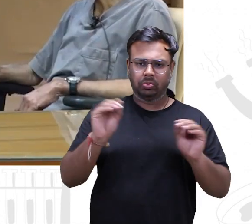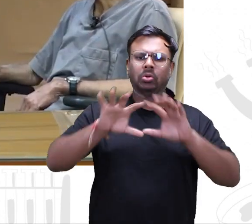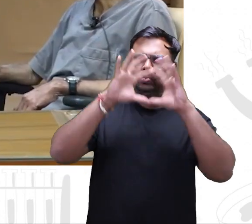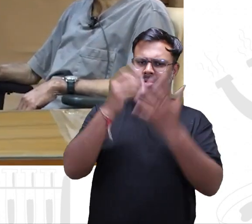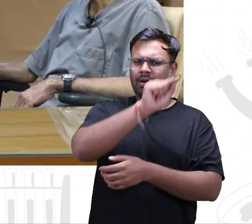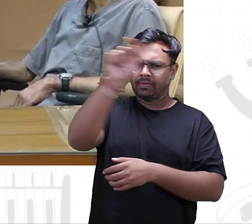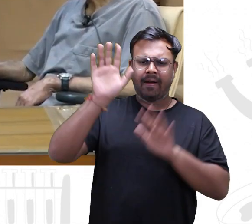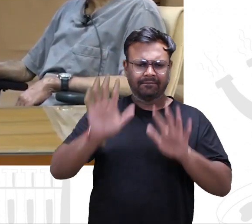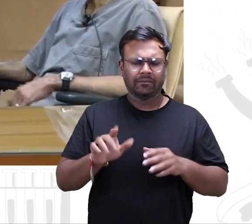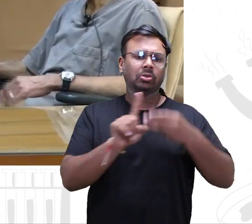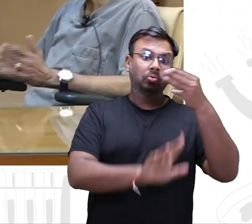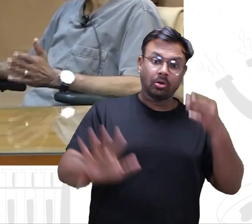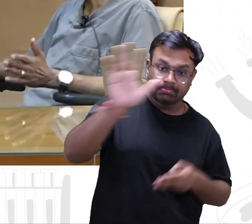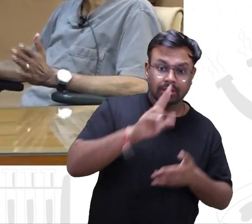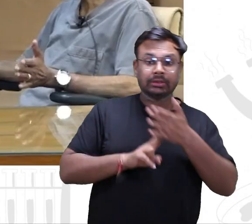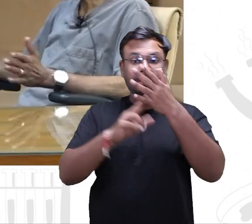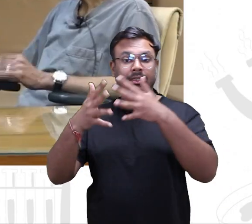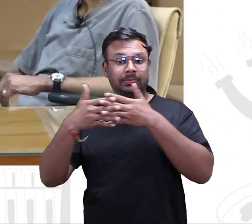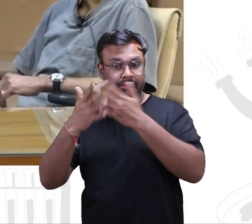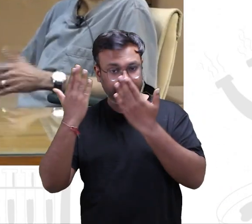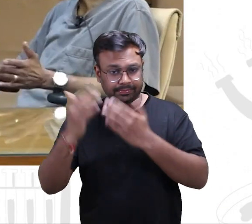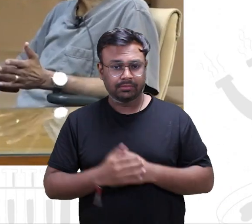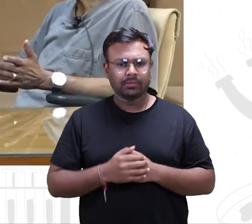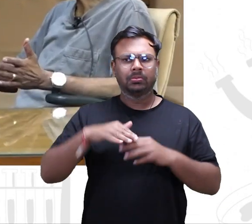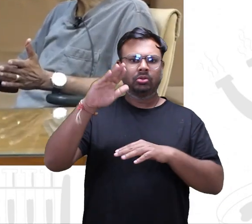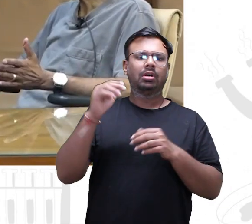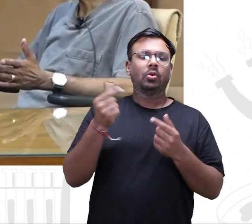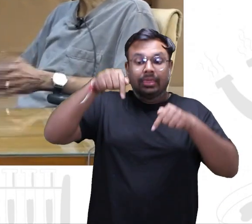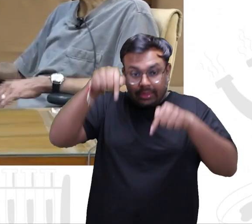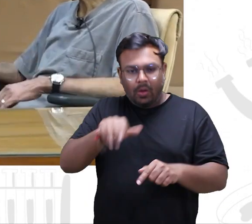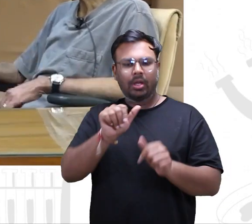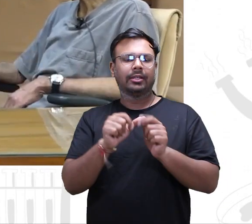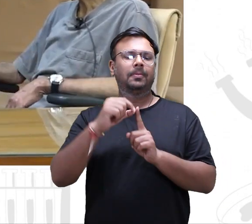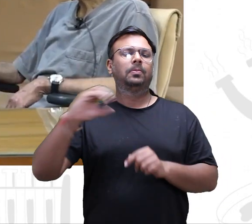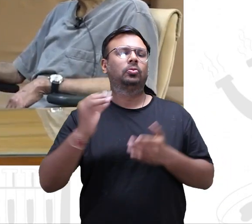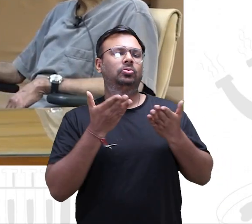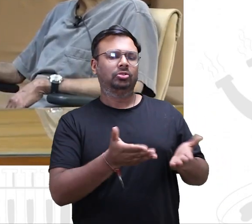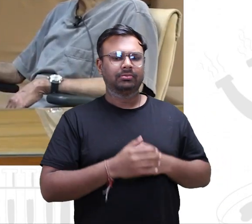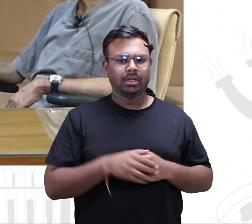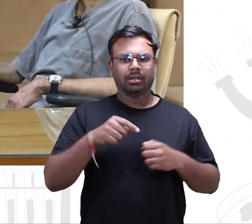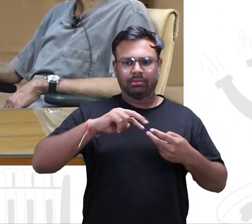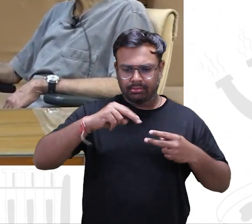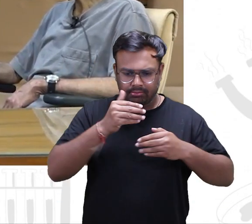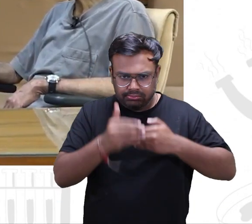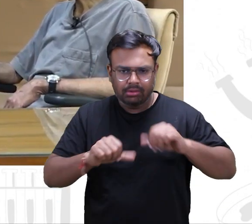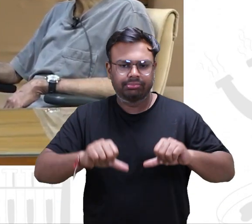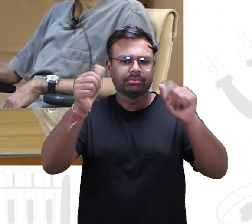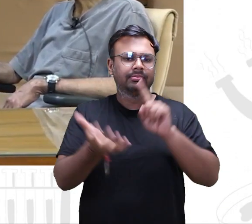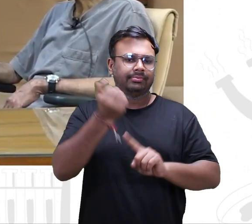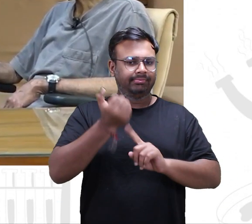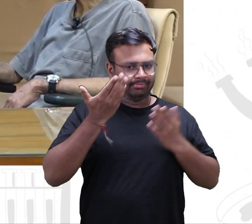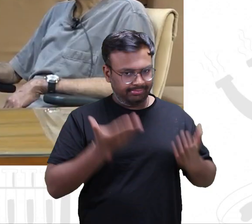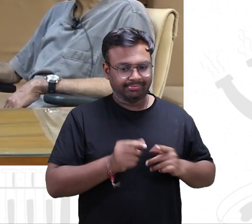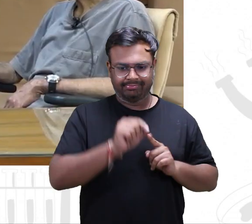much in India, but in Europe and North America it's apomictic. It's a weed actually, but it's been quite successful